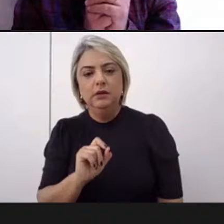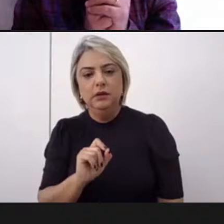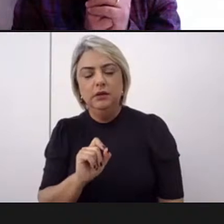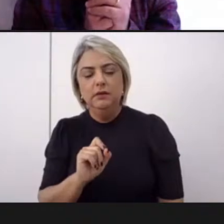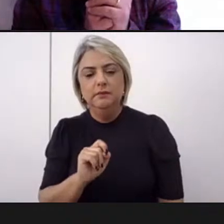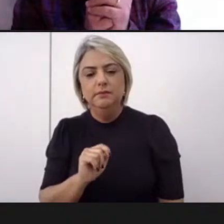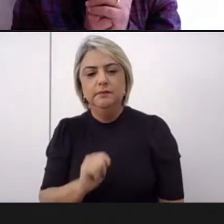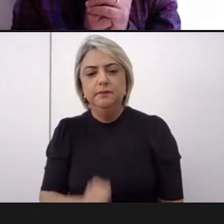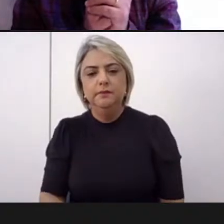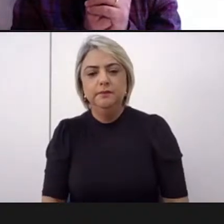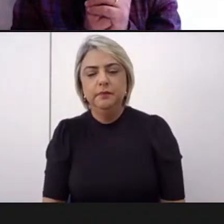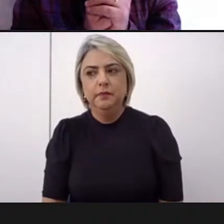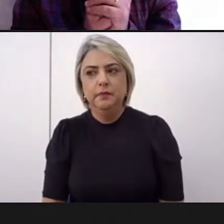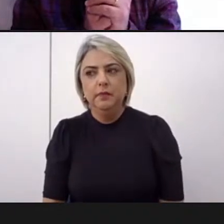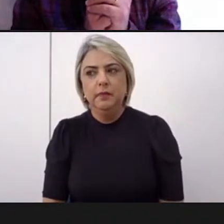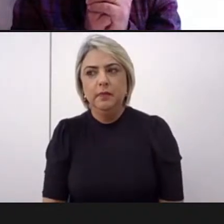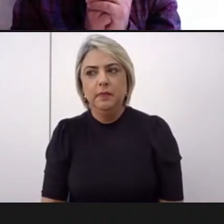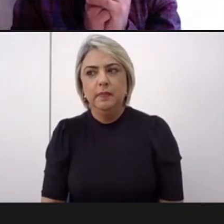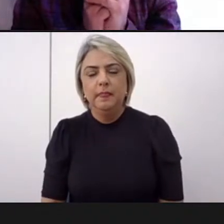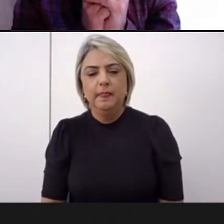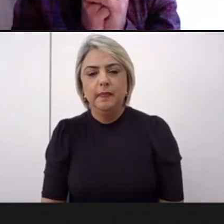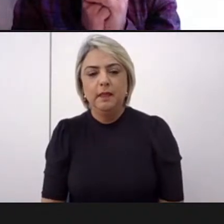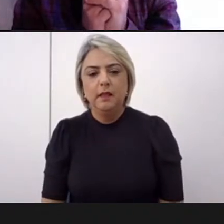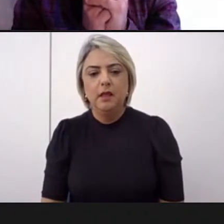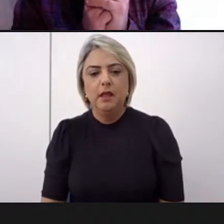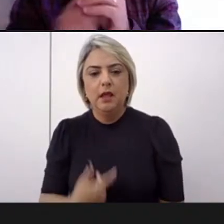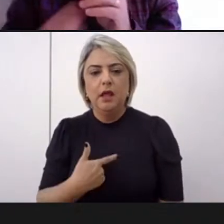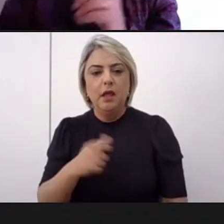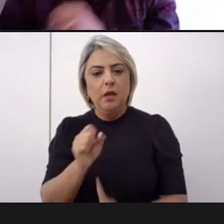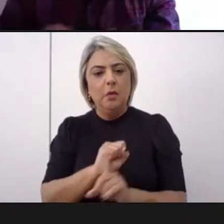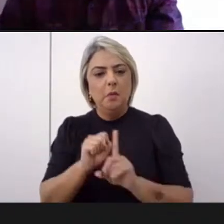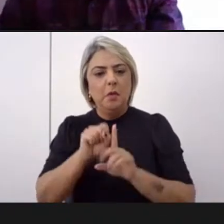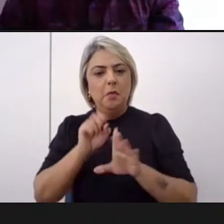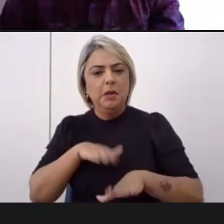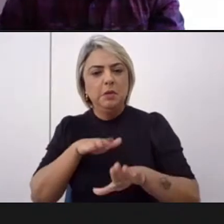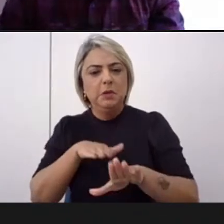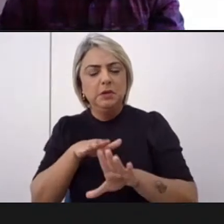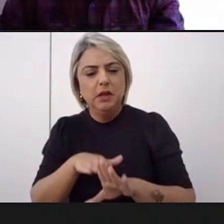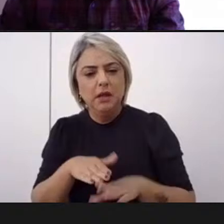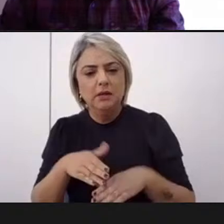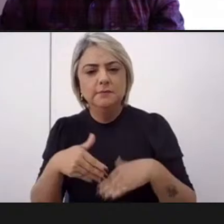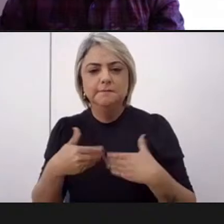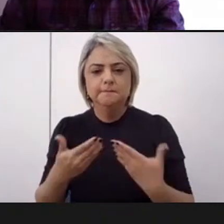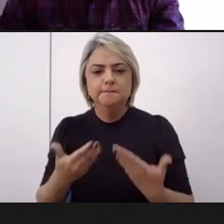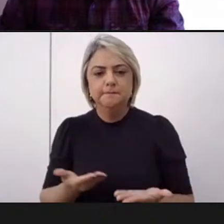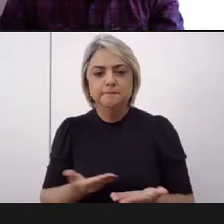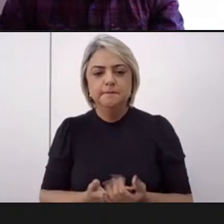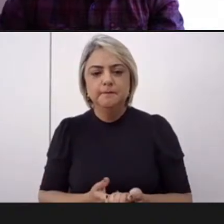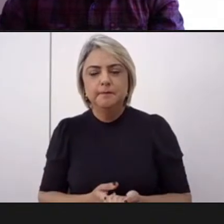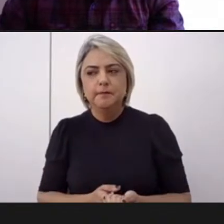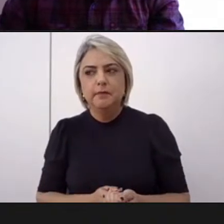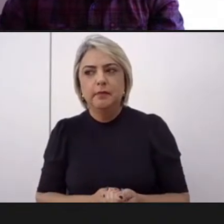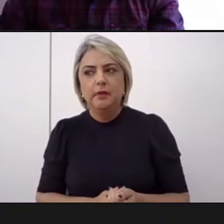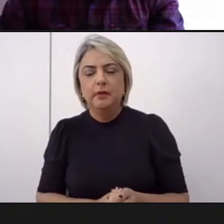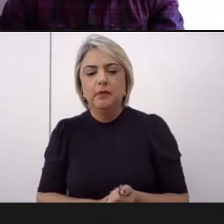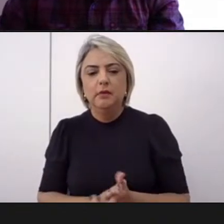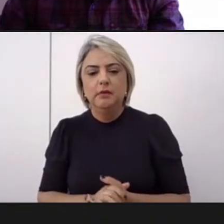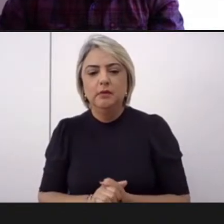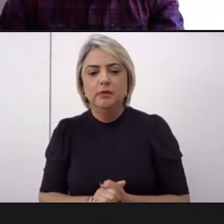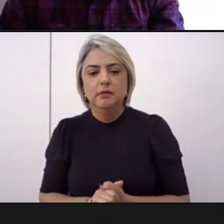the social movements and activists, so on, rely on them because they are efficient.